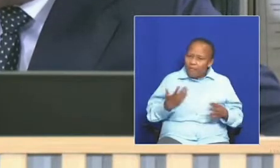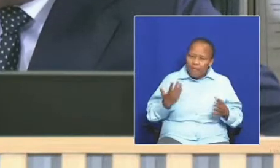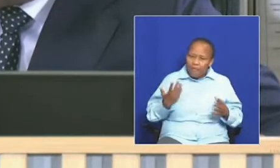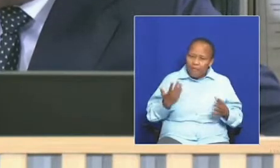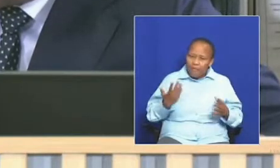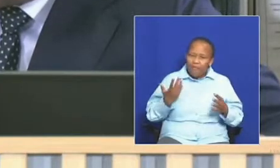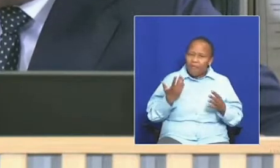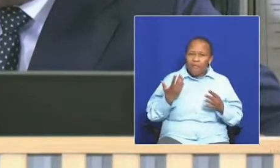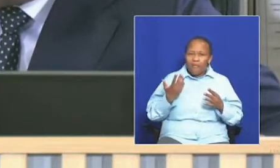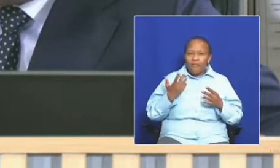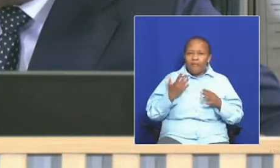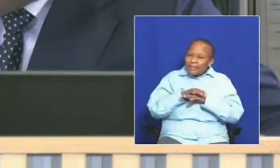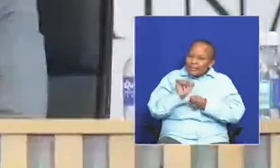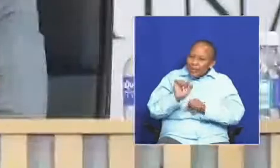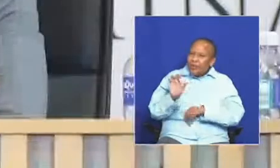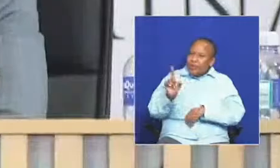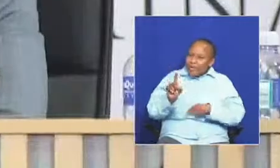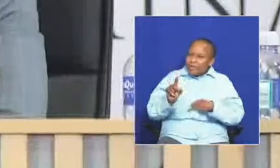it.